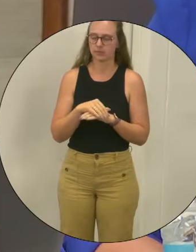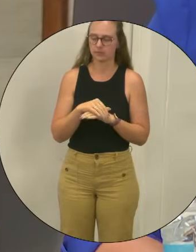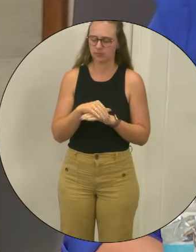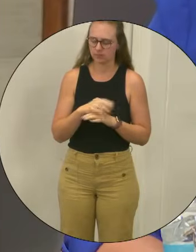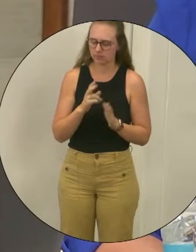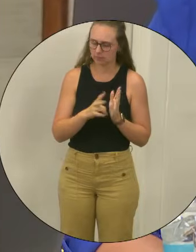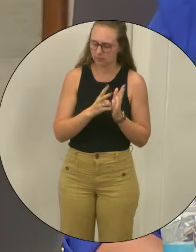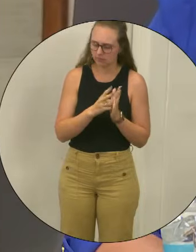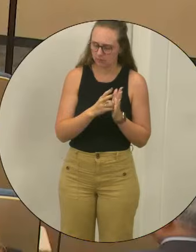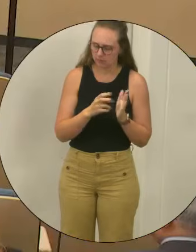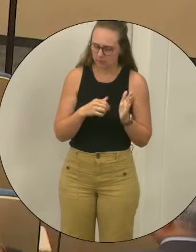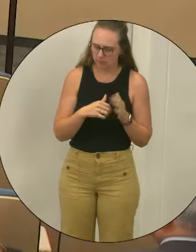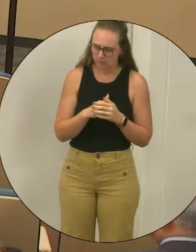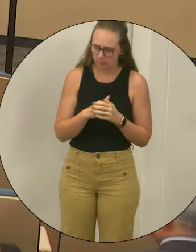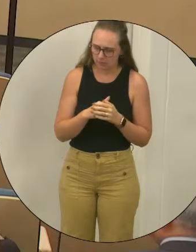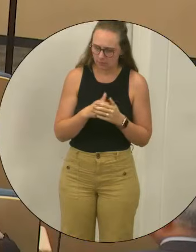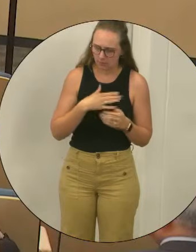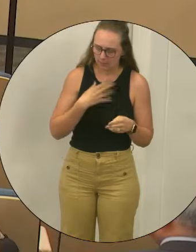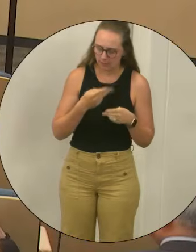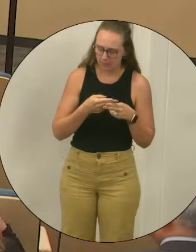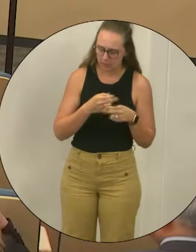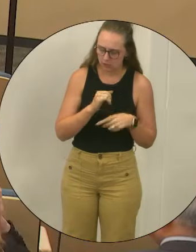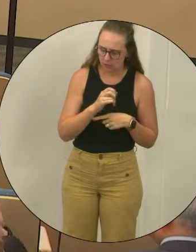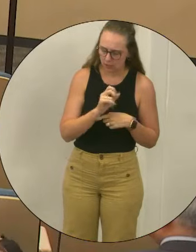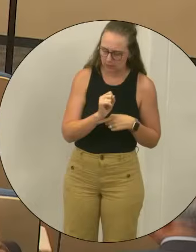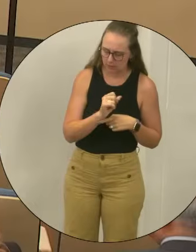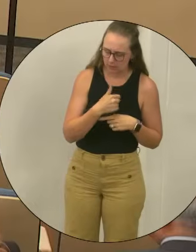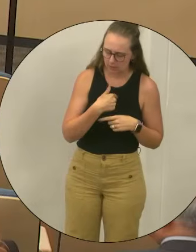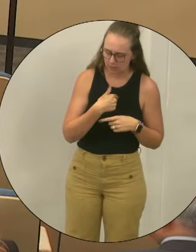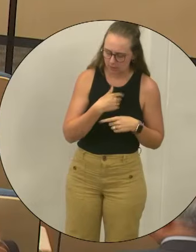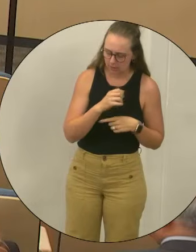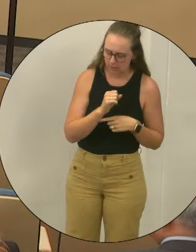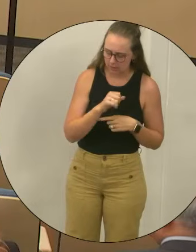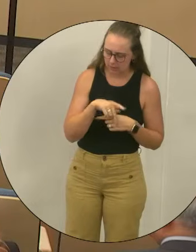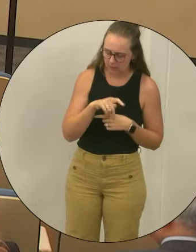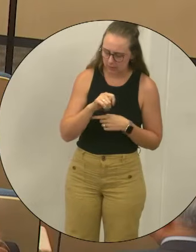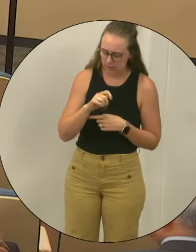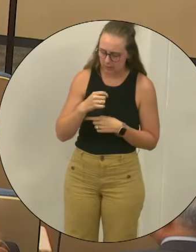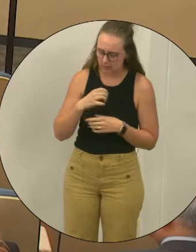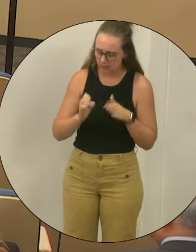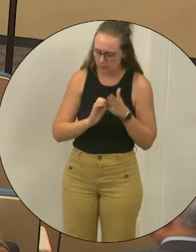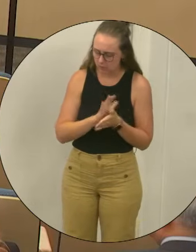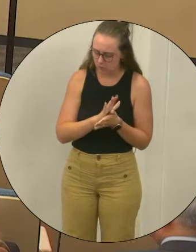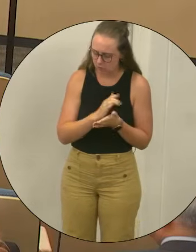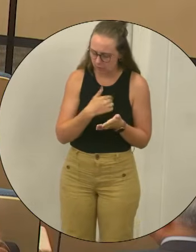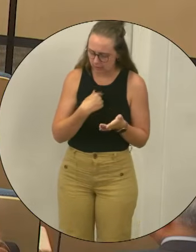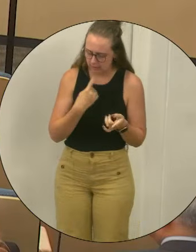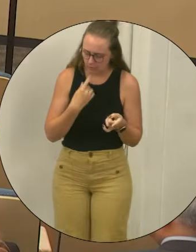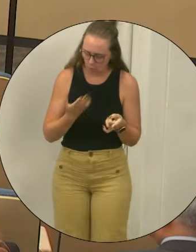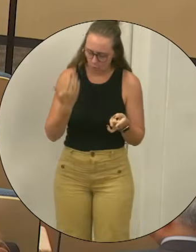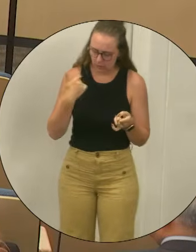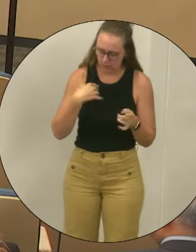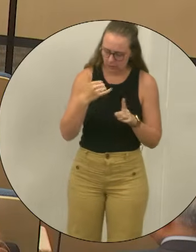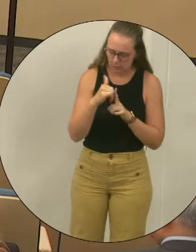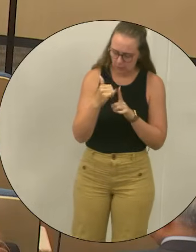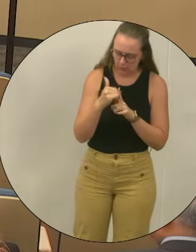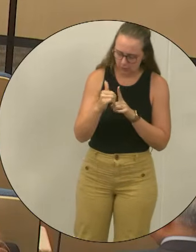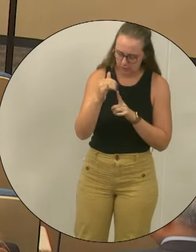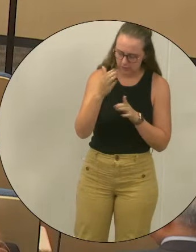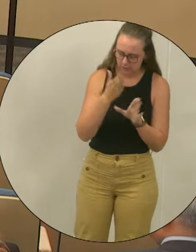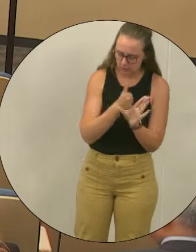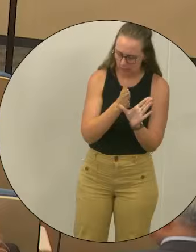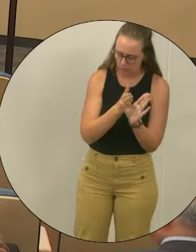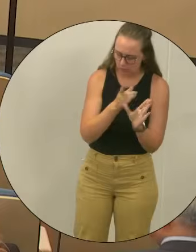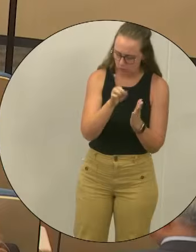Abusers go to work. Good evening. My name is Justin Andrew Cooper, and I was the SBT at MJ Christensen Elementary School. I say was because I was bullied, psychologically abused,